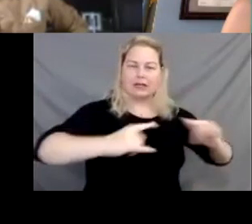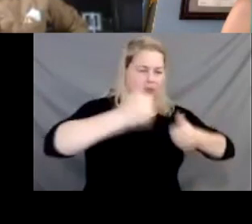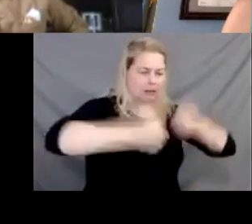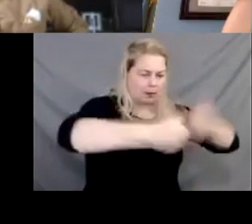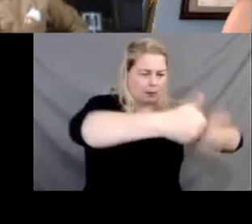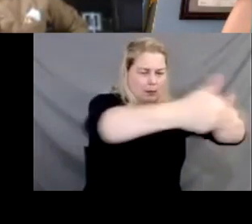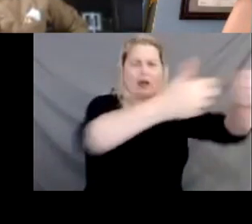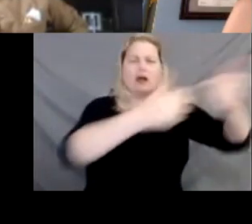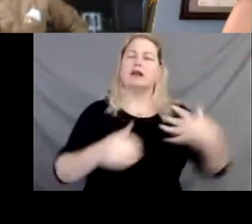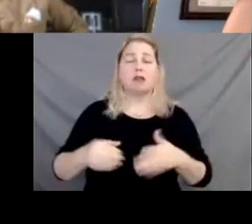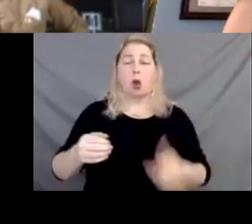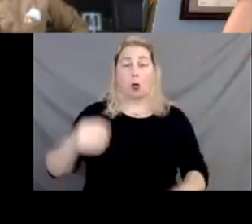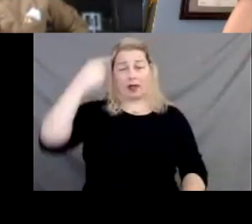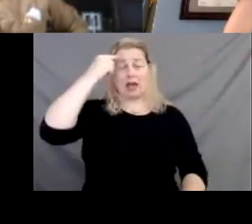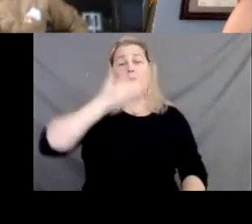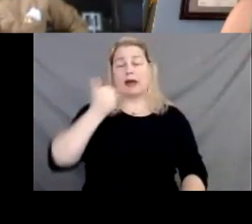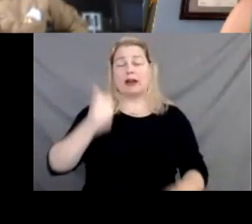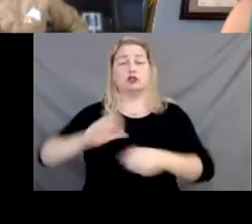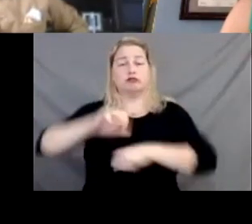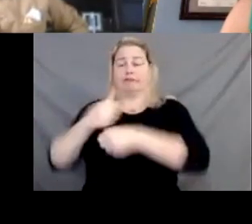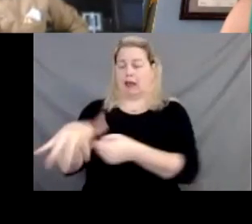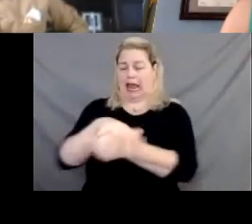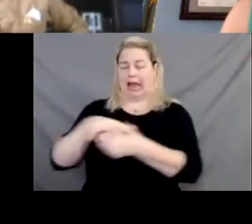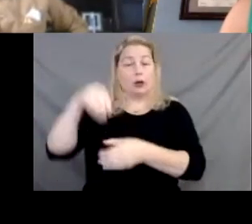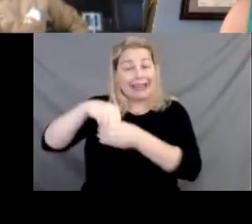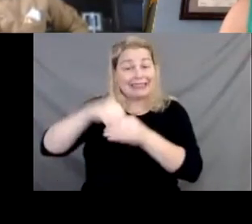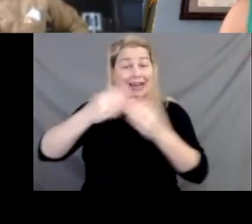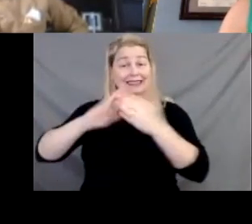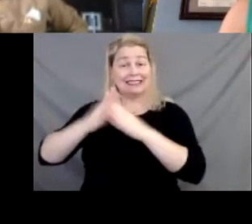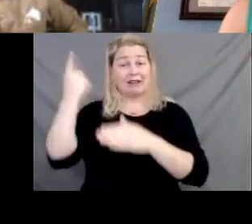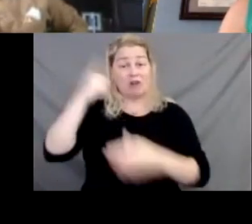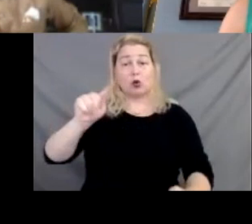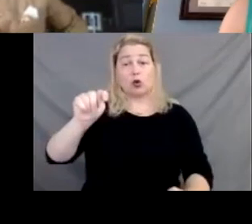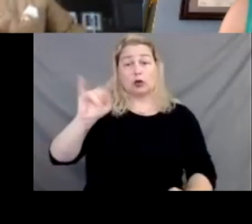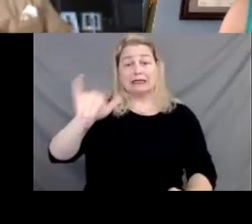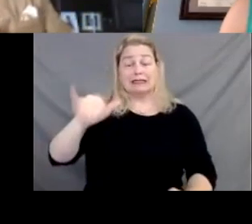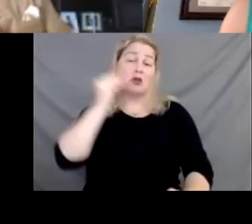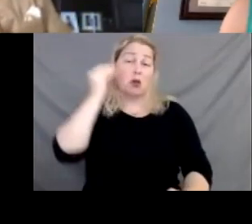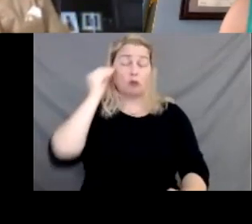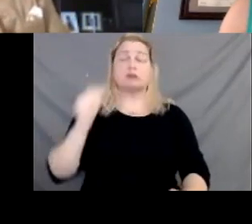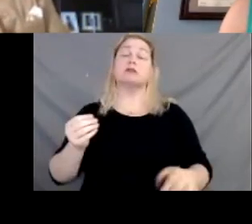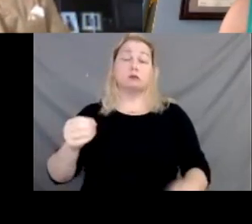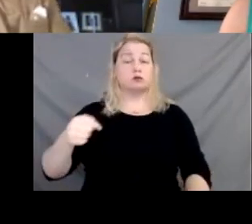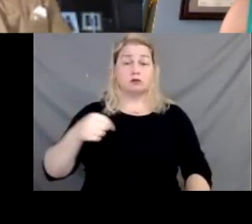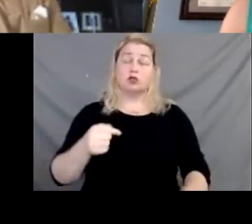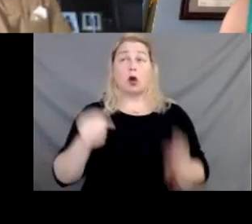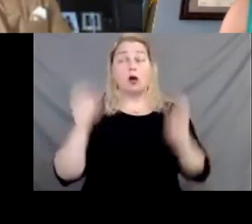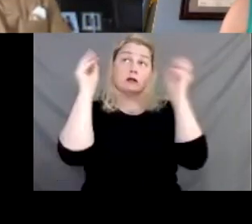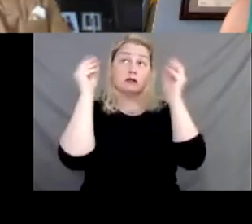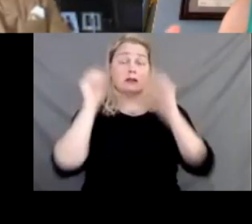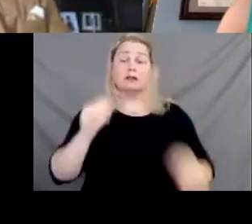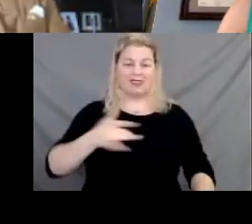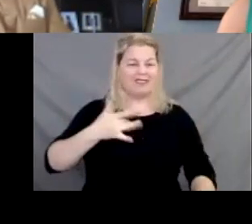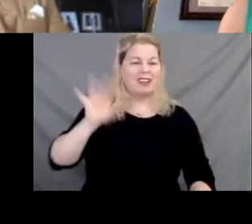city. And we thought that through those talks, 500,000 would probably be enough